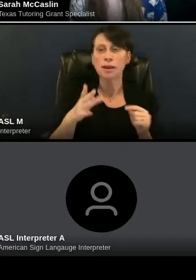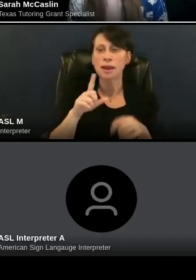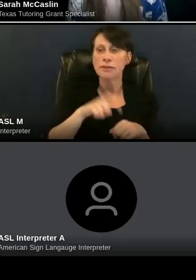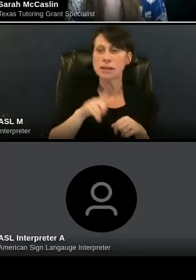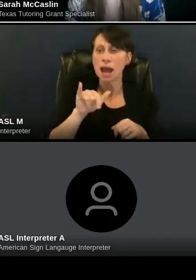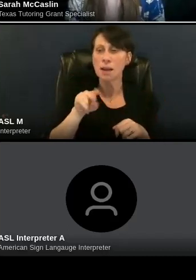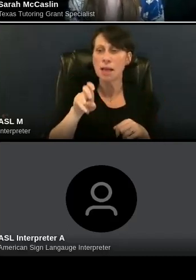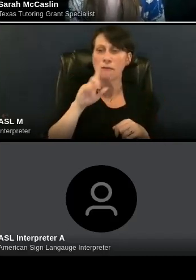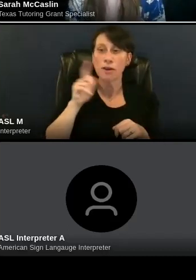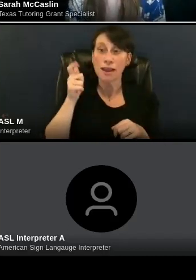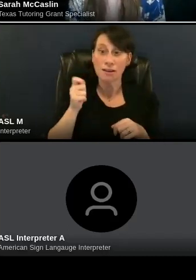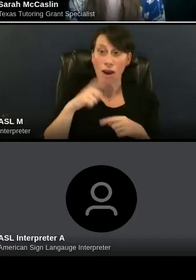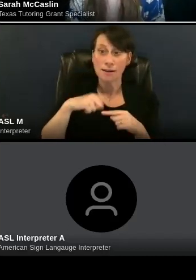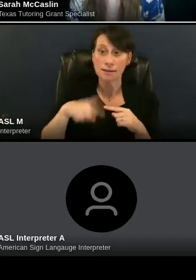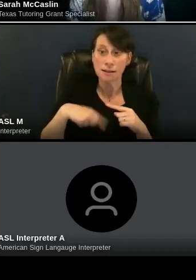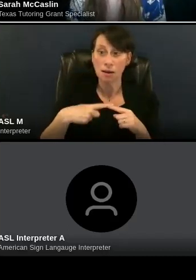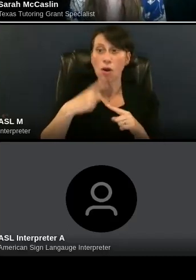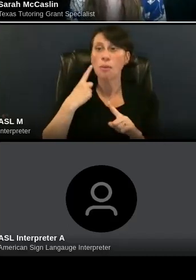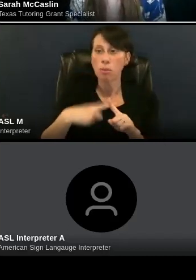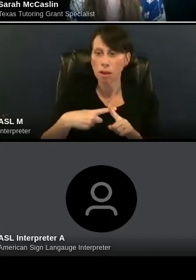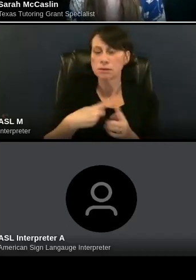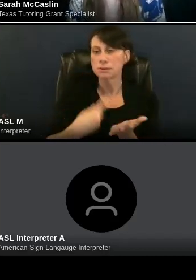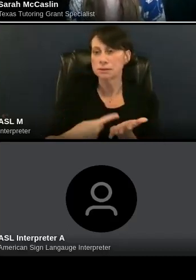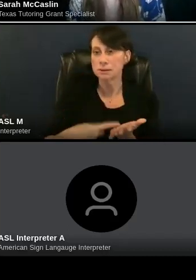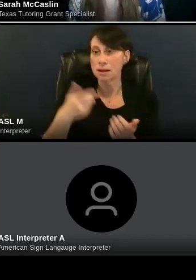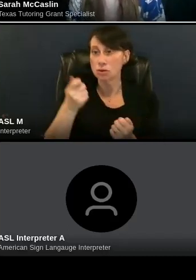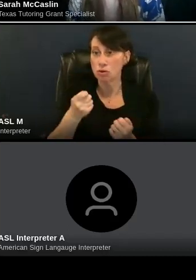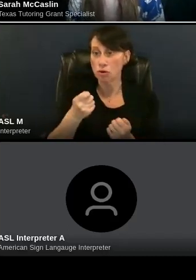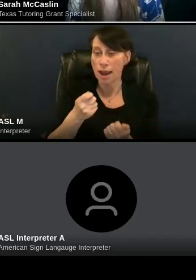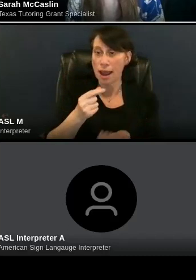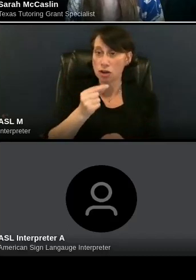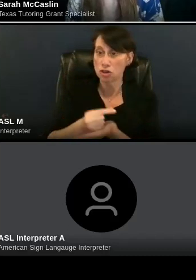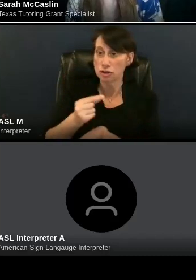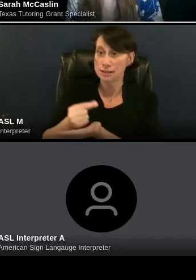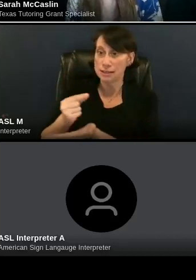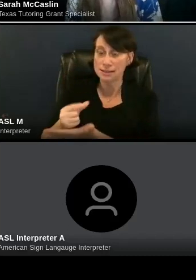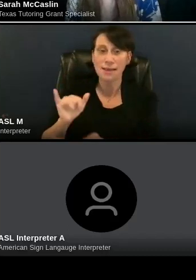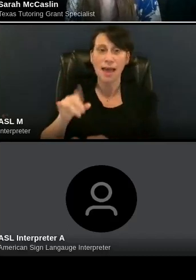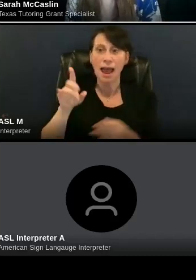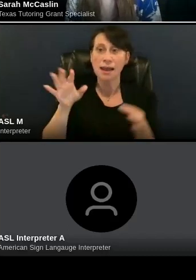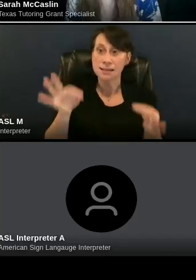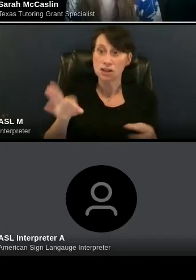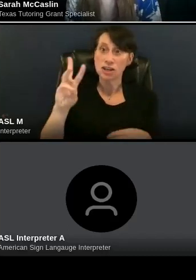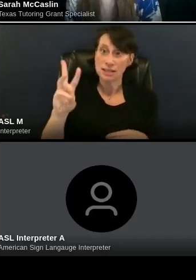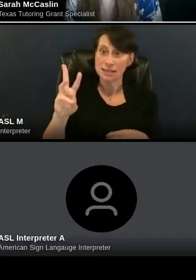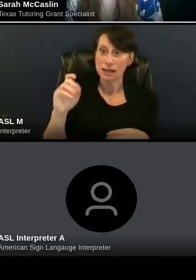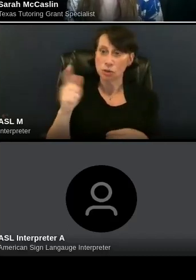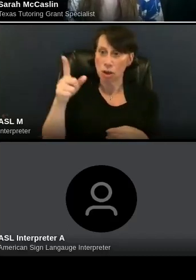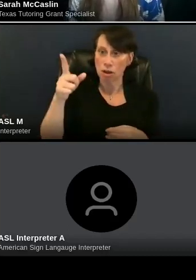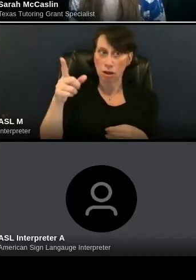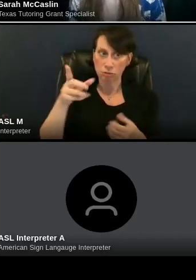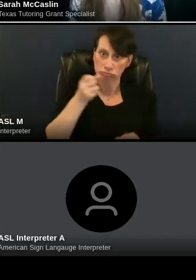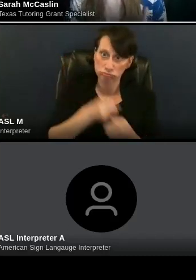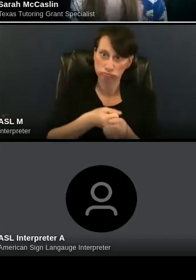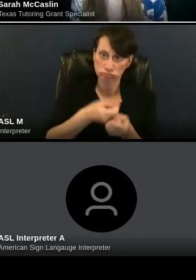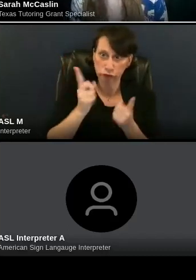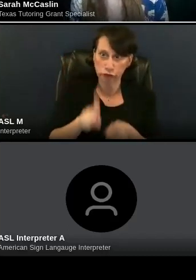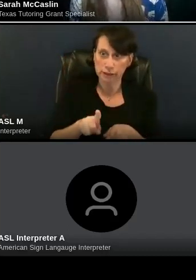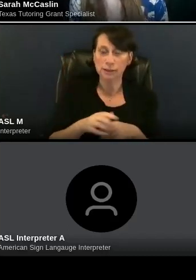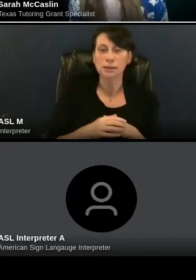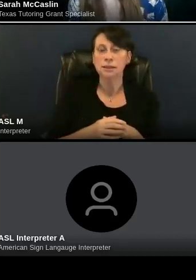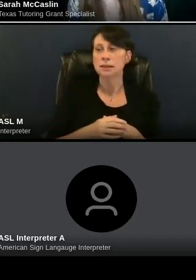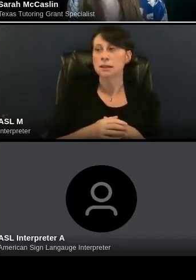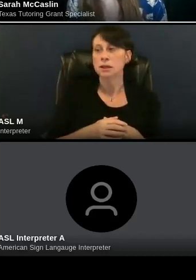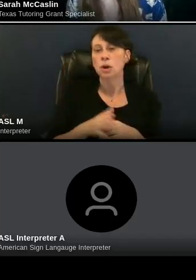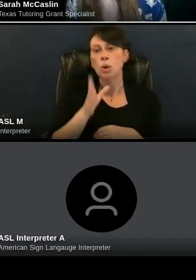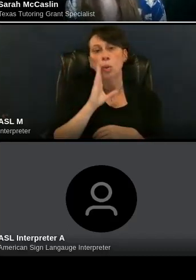grant cycle, as well as dive into the grant assurances that Decision 6 LEAs have agreed to. We'll spend particularly